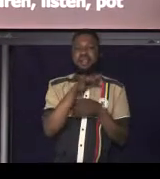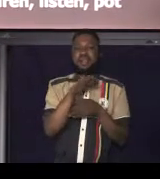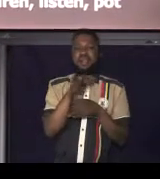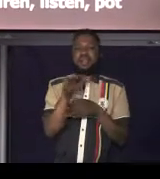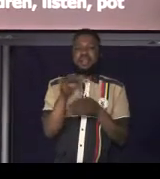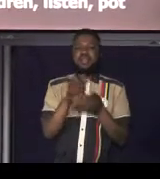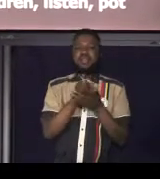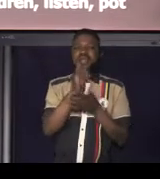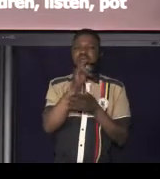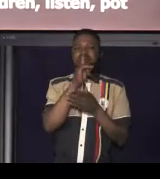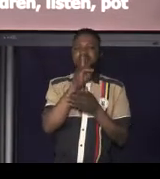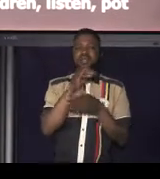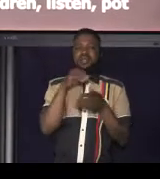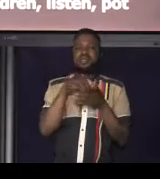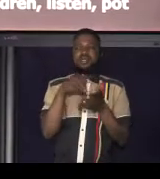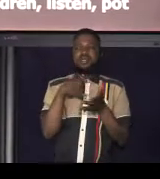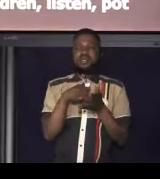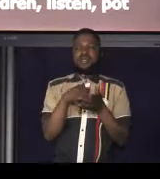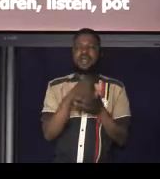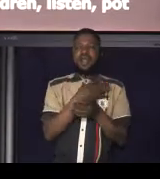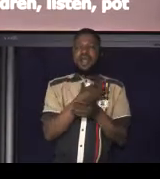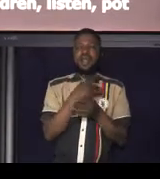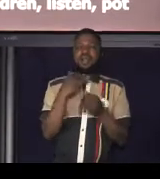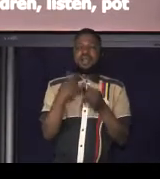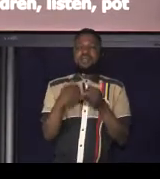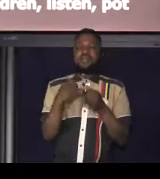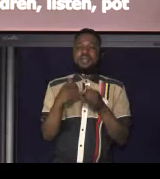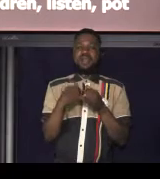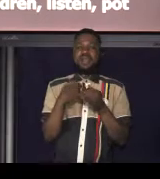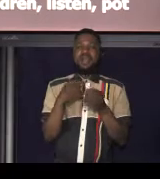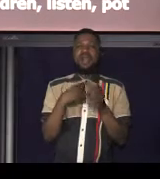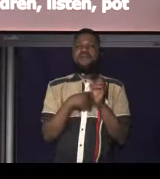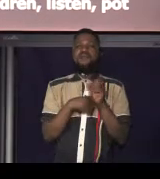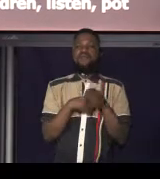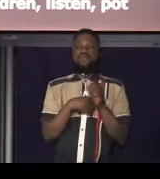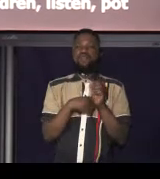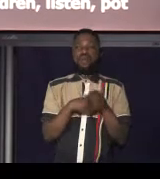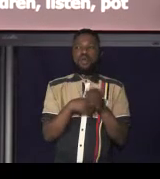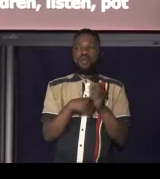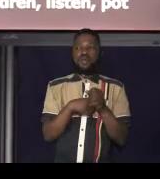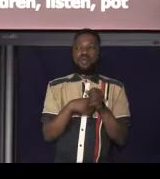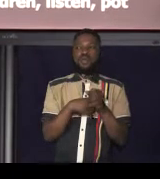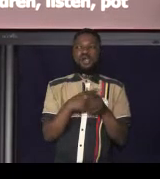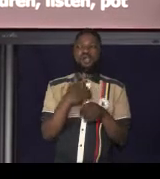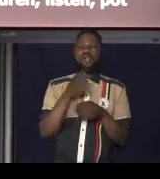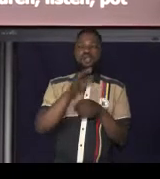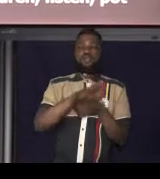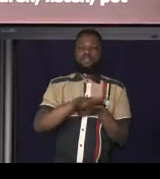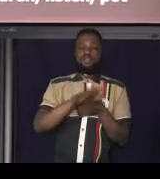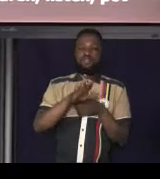a letter that is silent in it? And lastly, football,